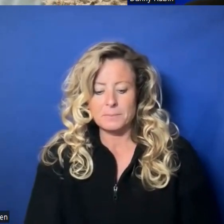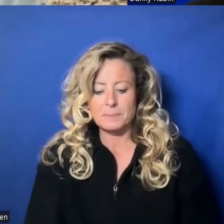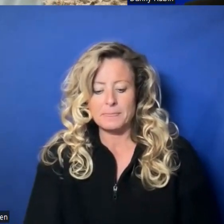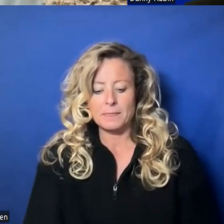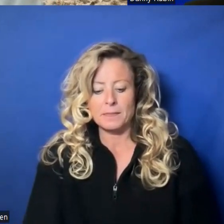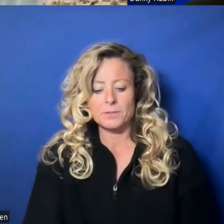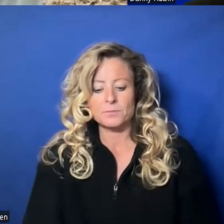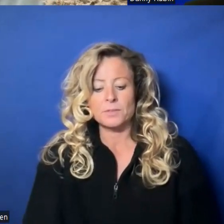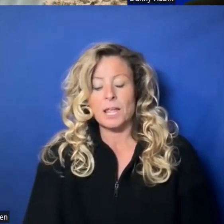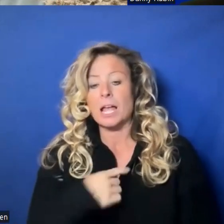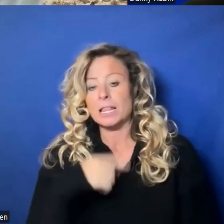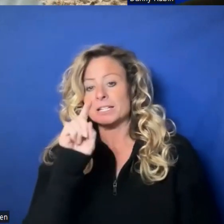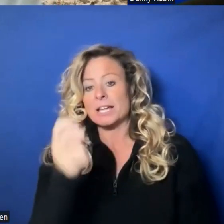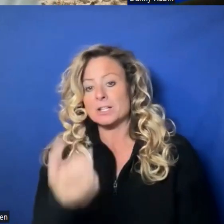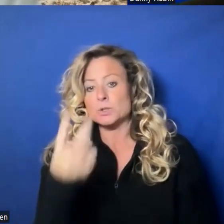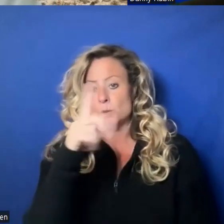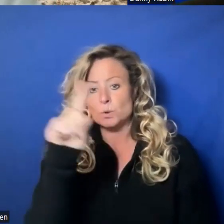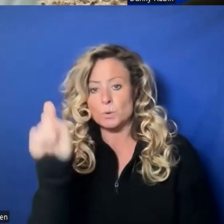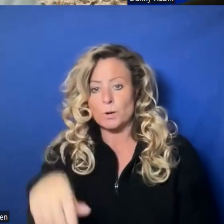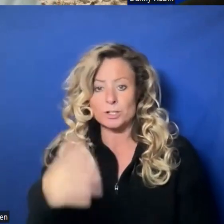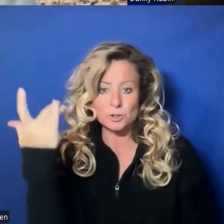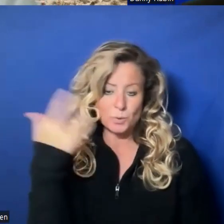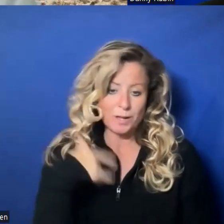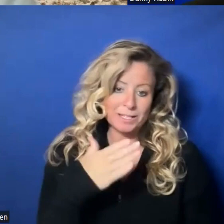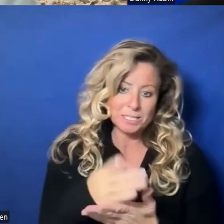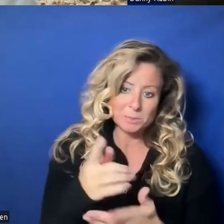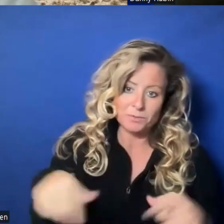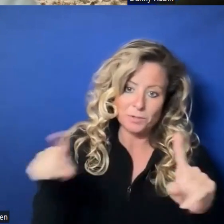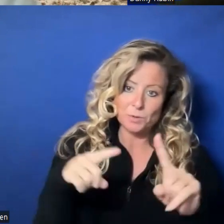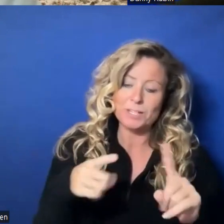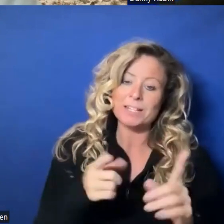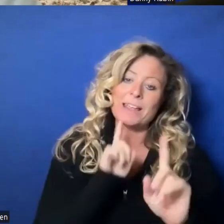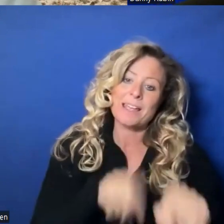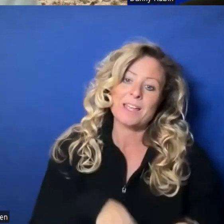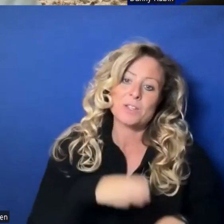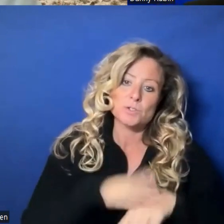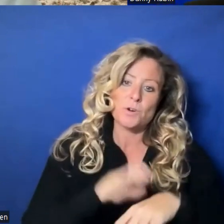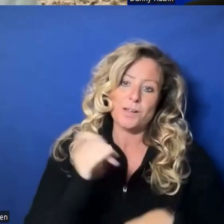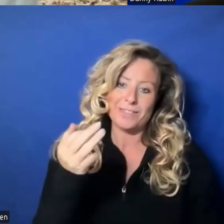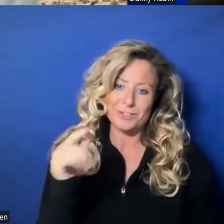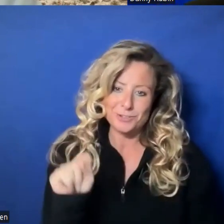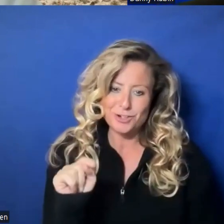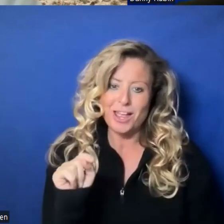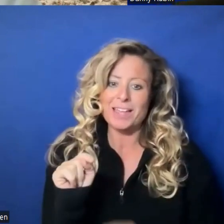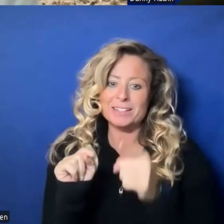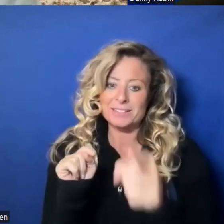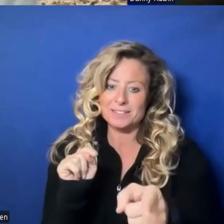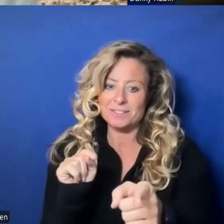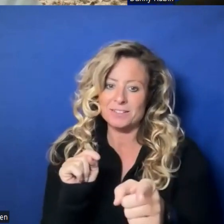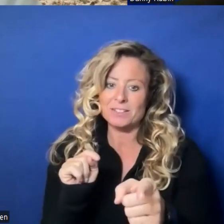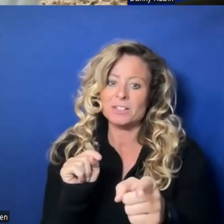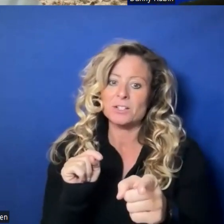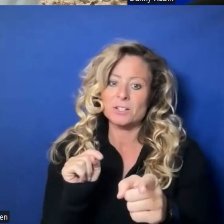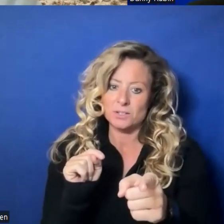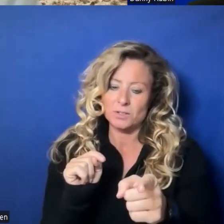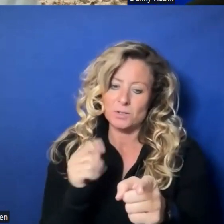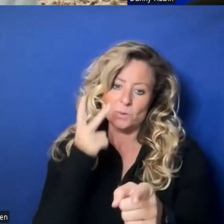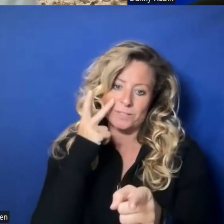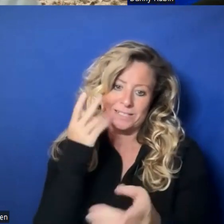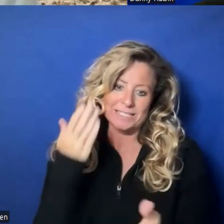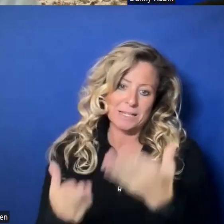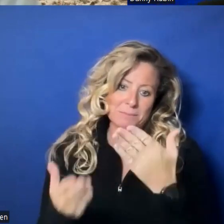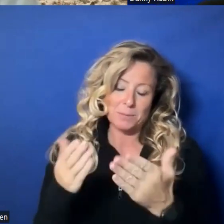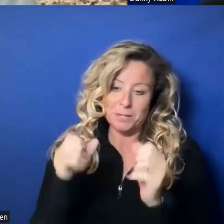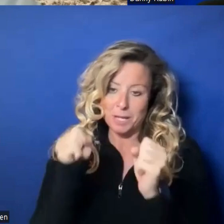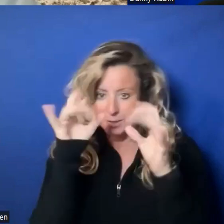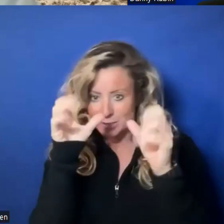ask two questions. Maybe some of you can answer on the chat. Thank you. And we will see if maybe I will be surprised